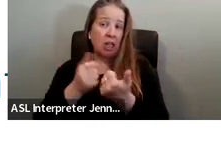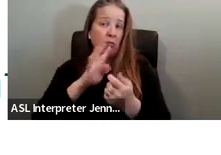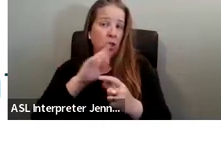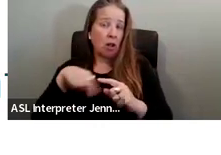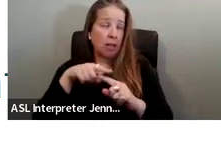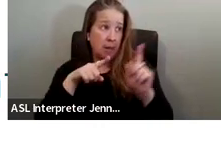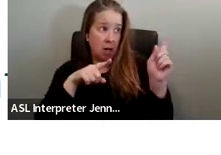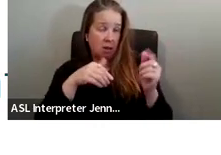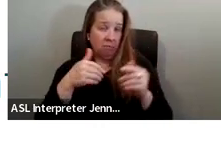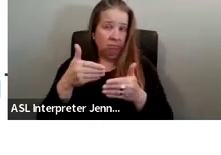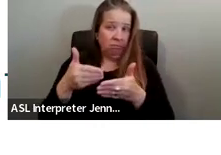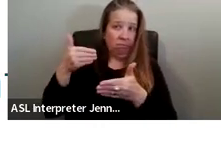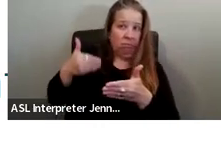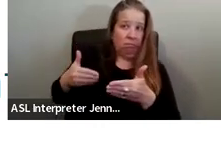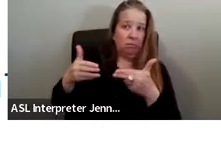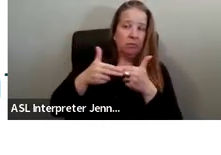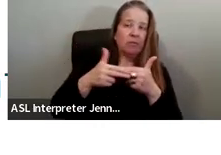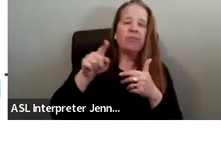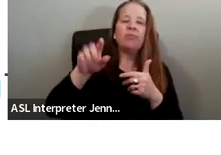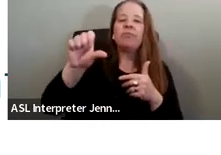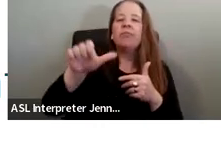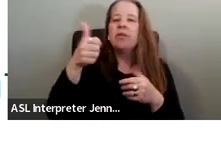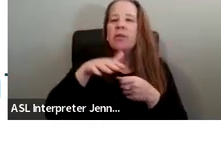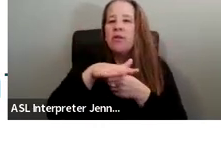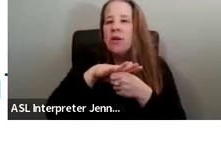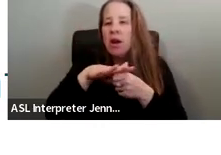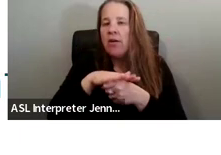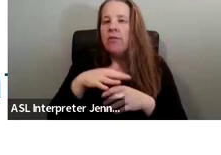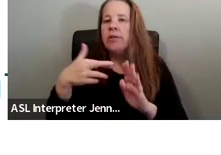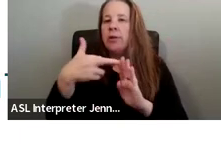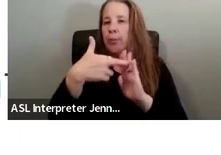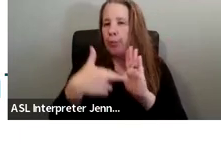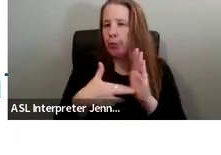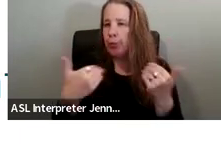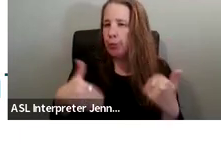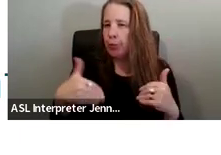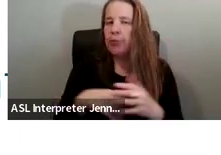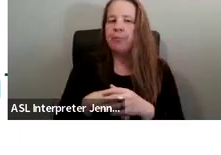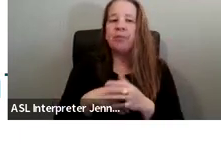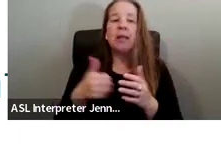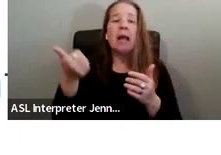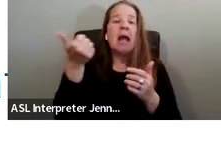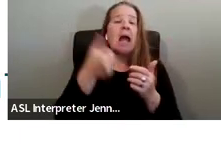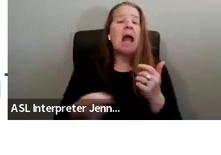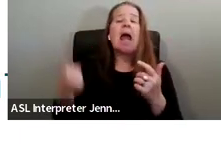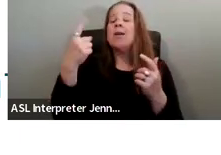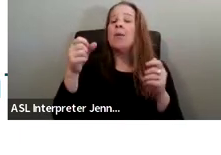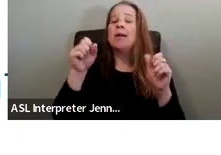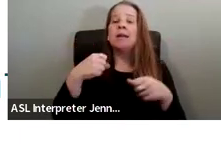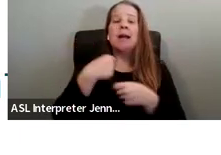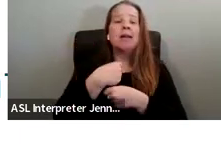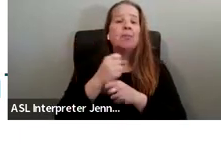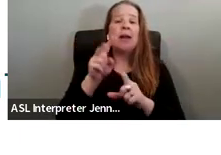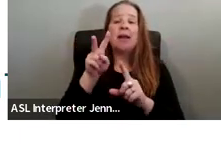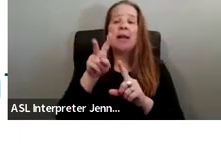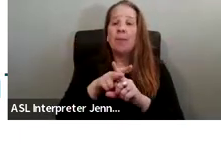slide is another area that's a rule of the road. Anyone can make application and